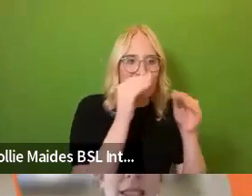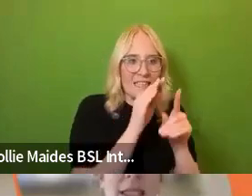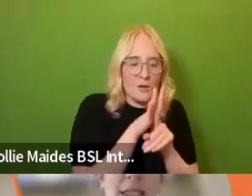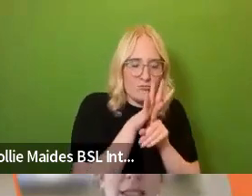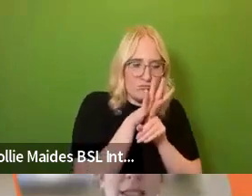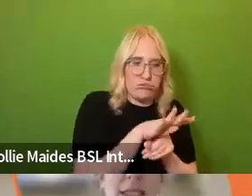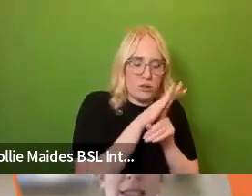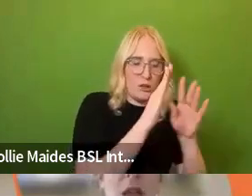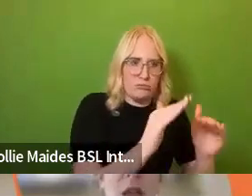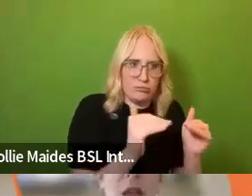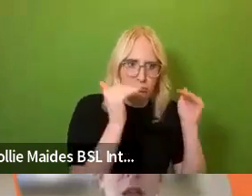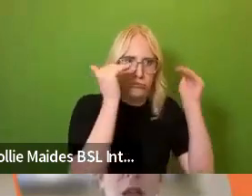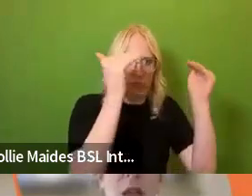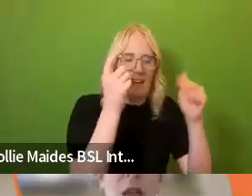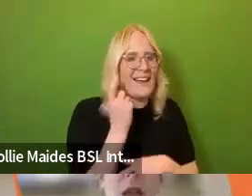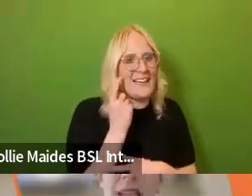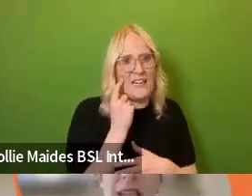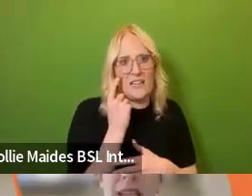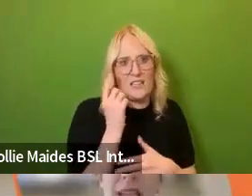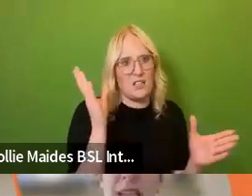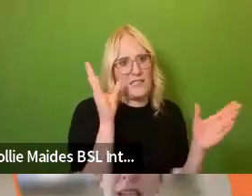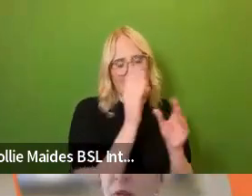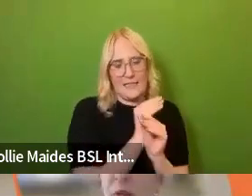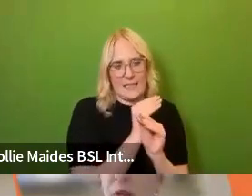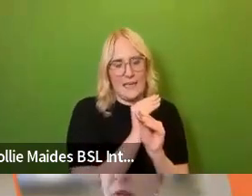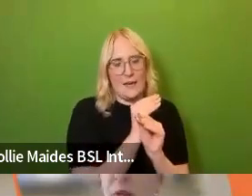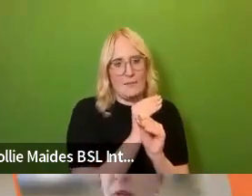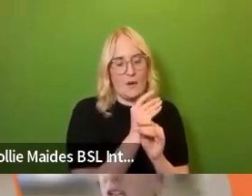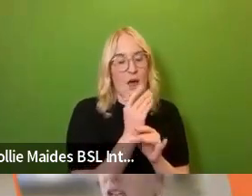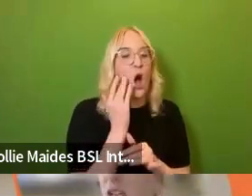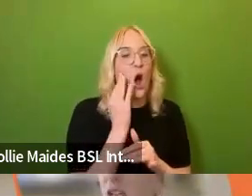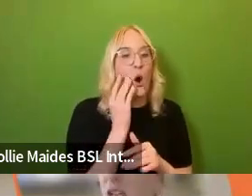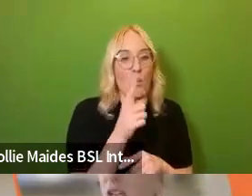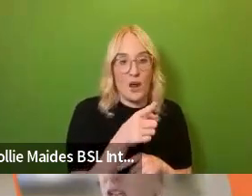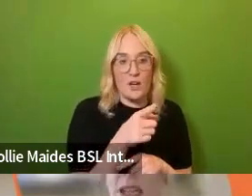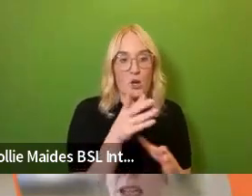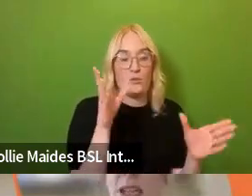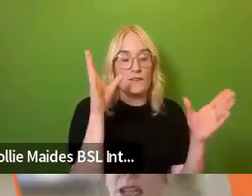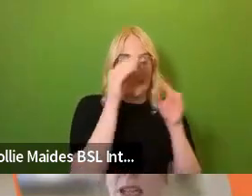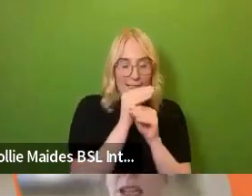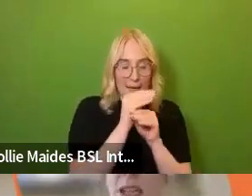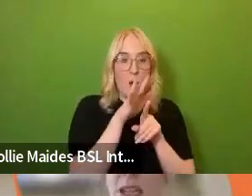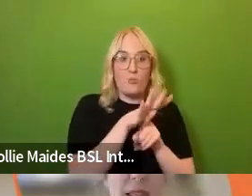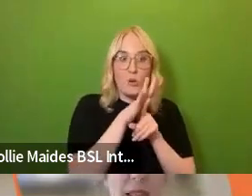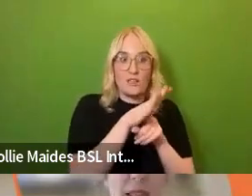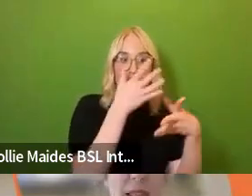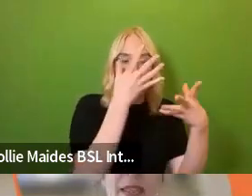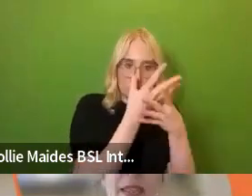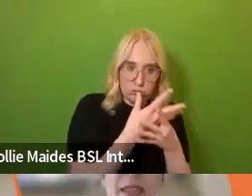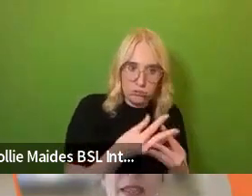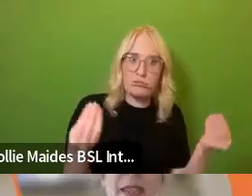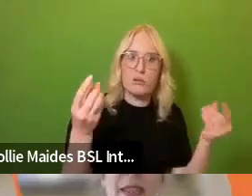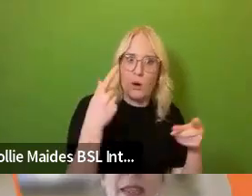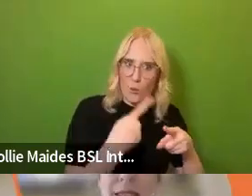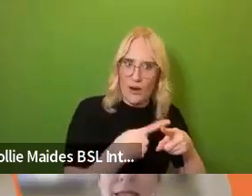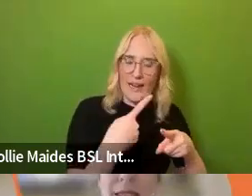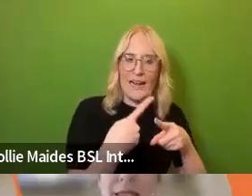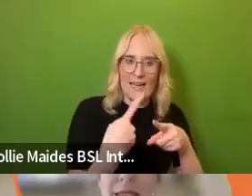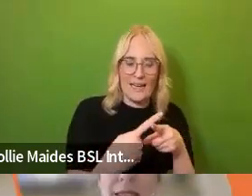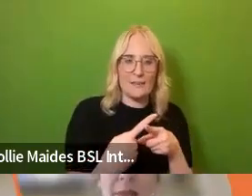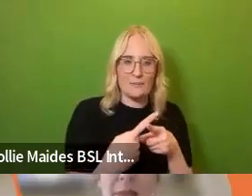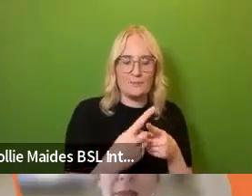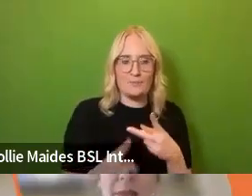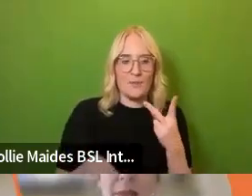fall asleep. Once you're asleep, that pressure decreases quickly. Now, the second system